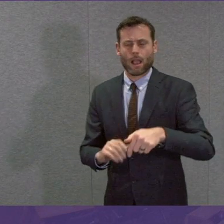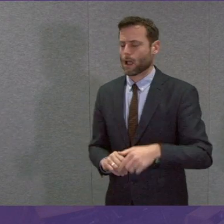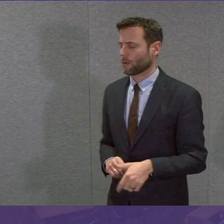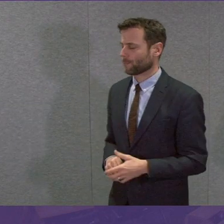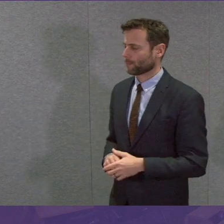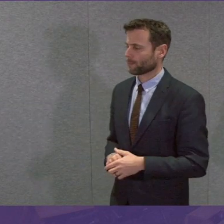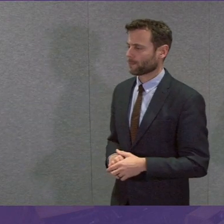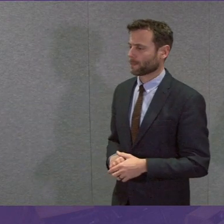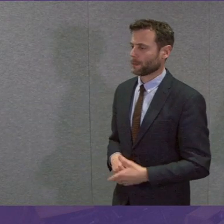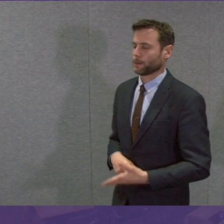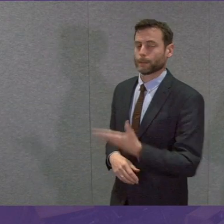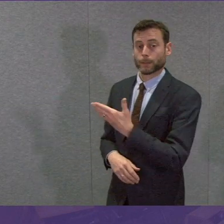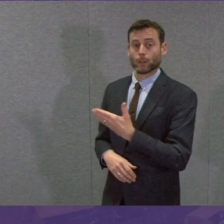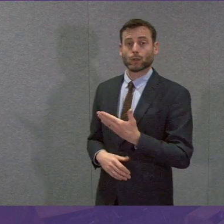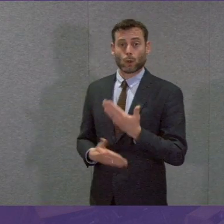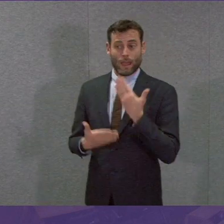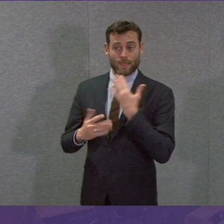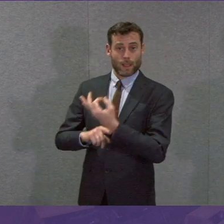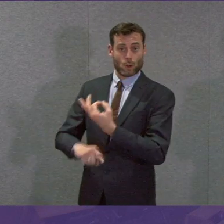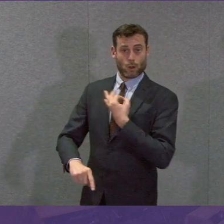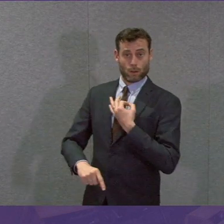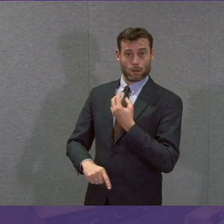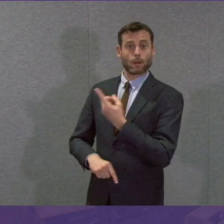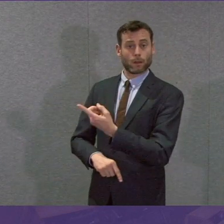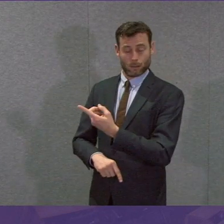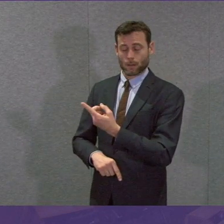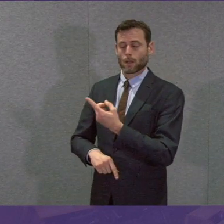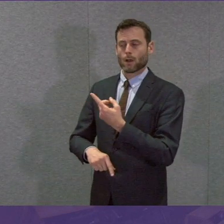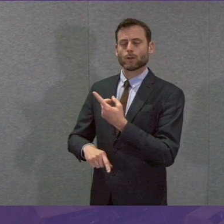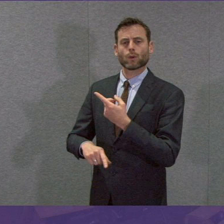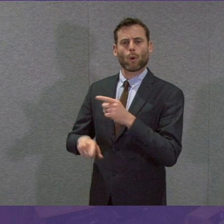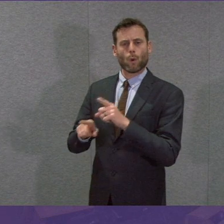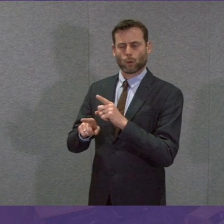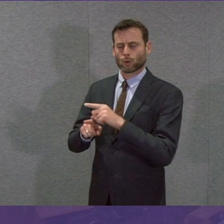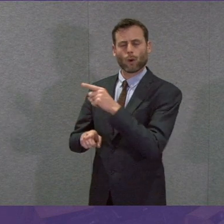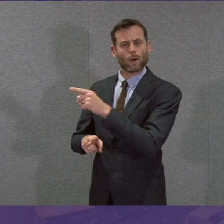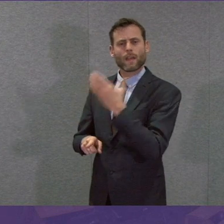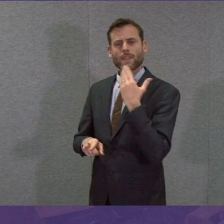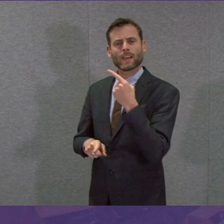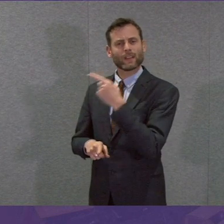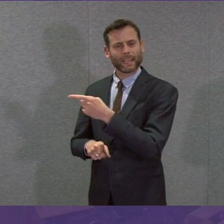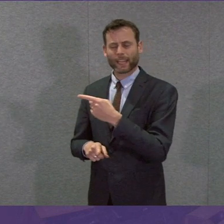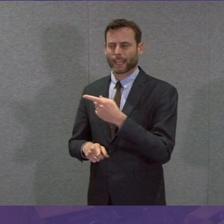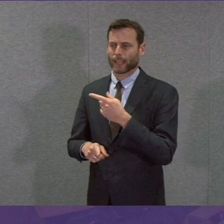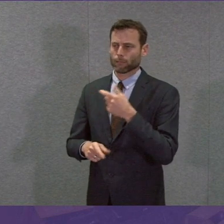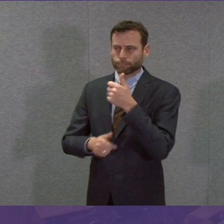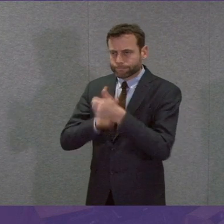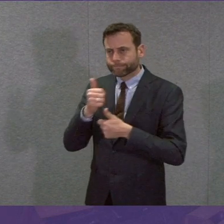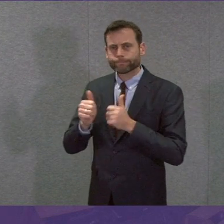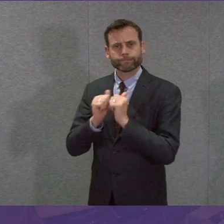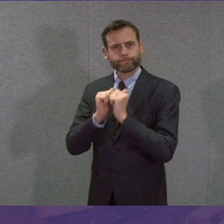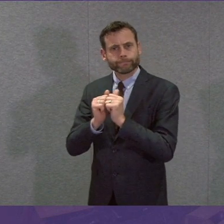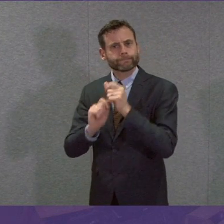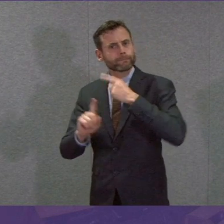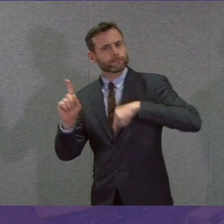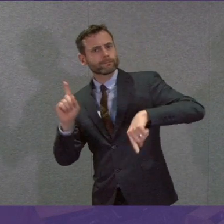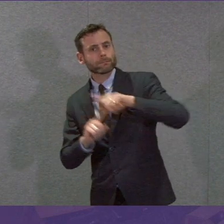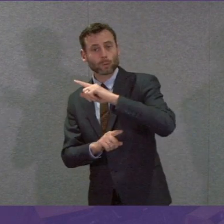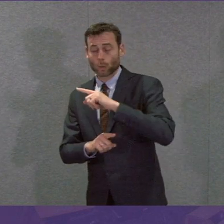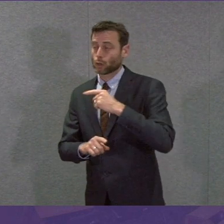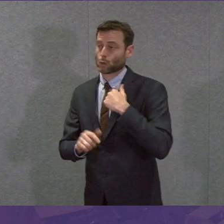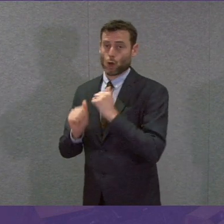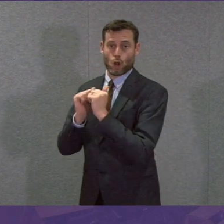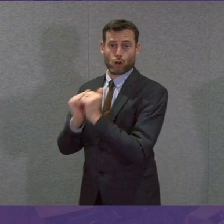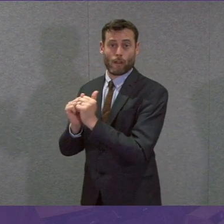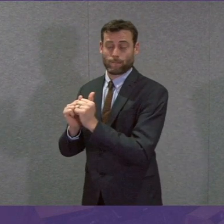thank Murdo Fraser for his remarks and for the indication, the support that he and his party will give. I'm very grateful for it, and we will need to